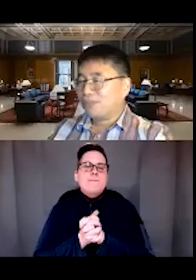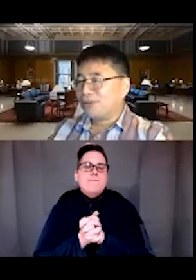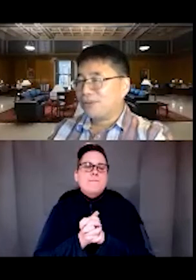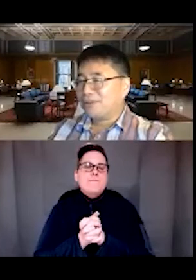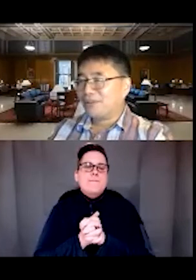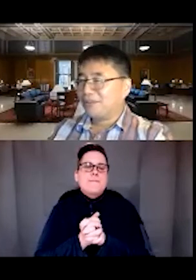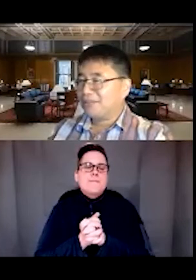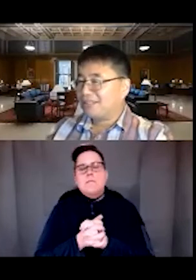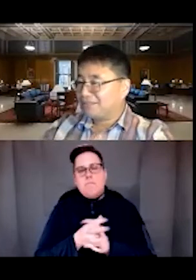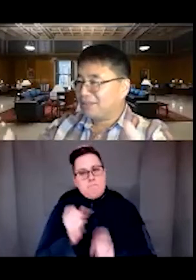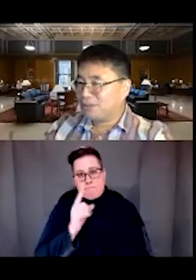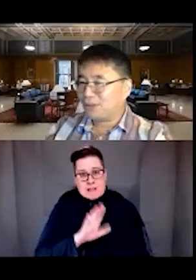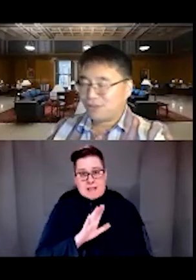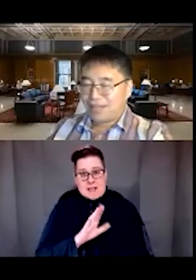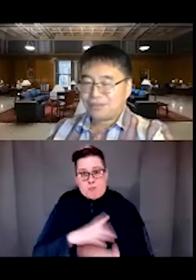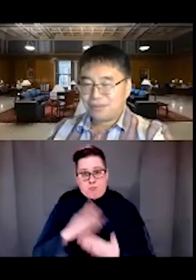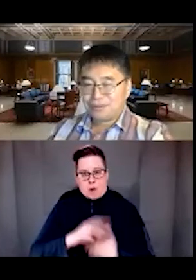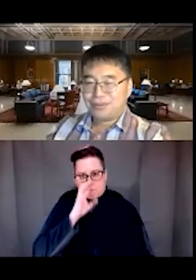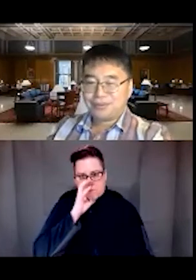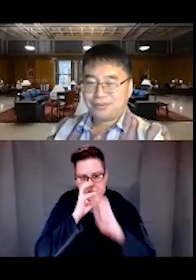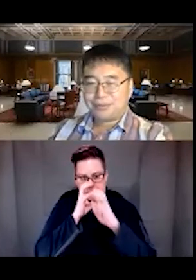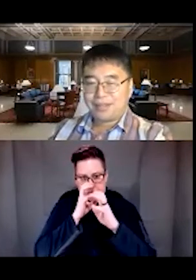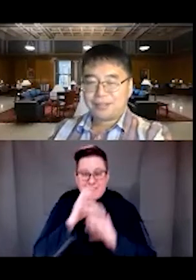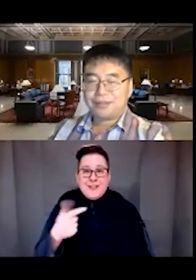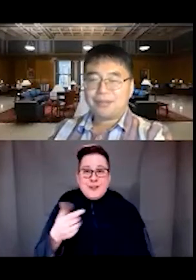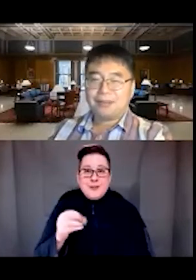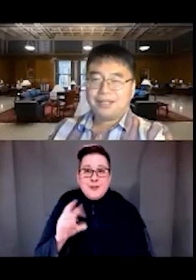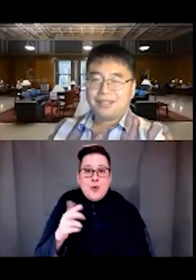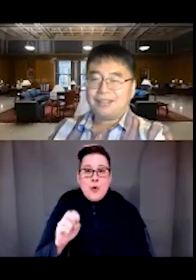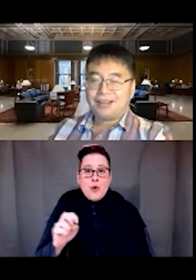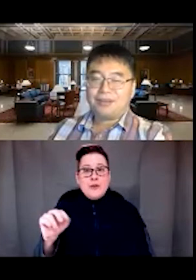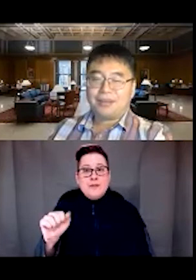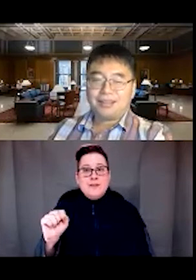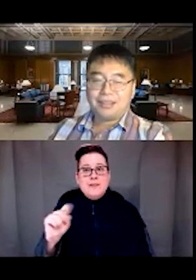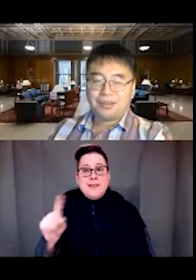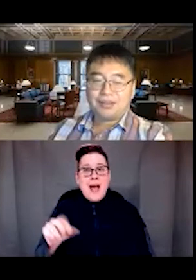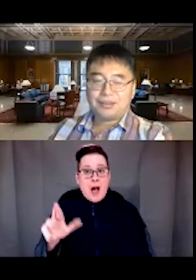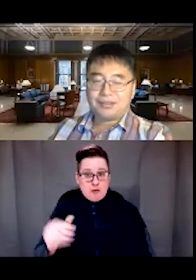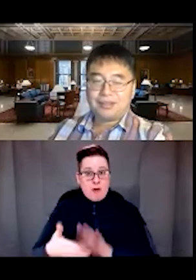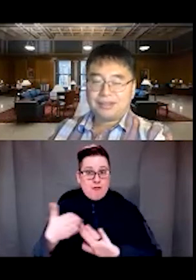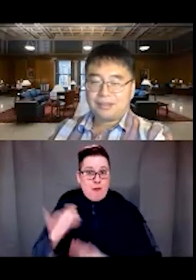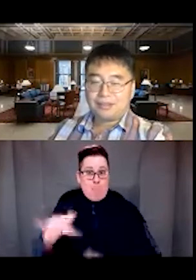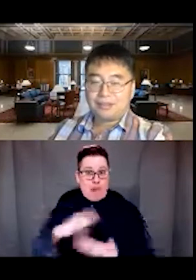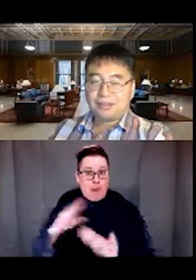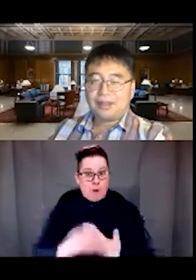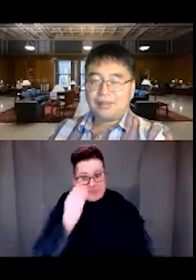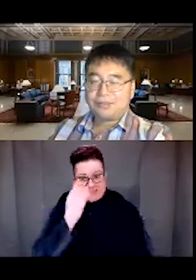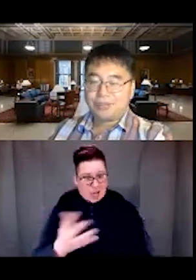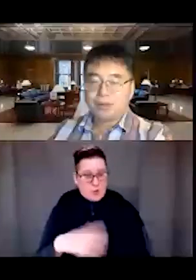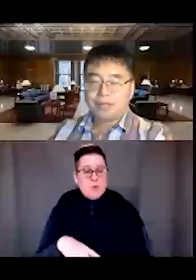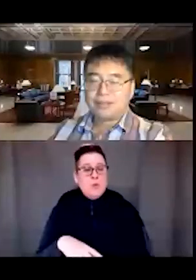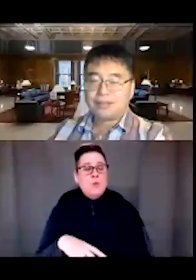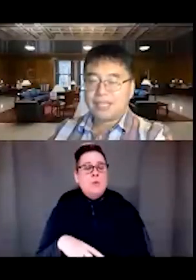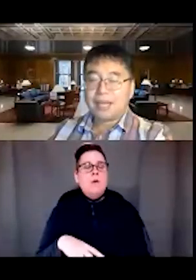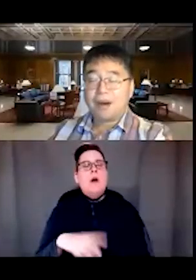rigid program. So, George Nasra, who ran this program, can tell you that although we